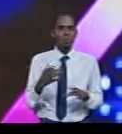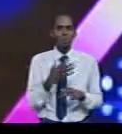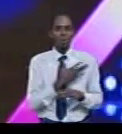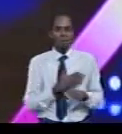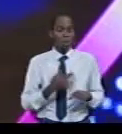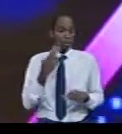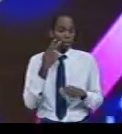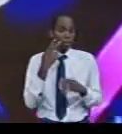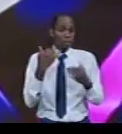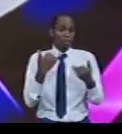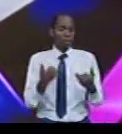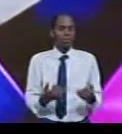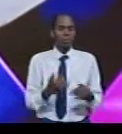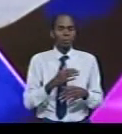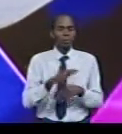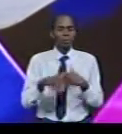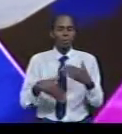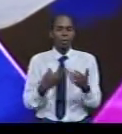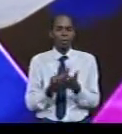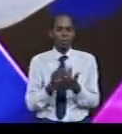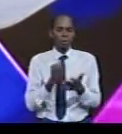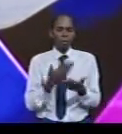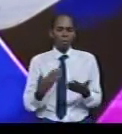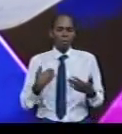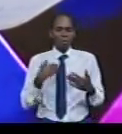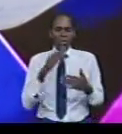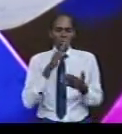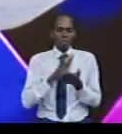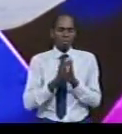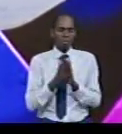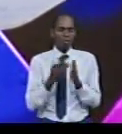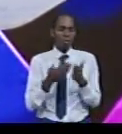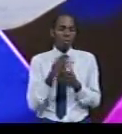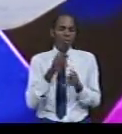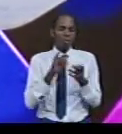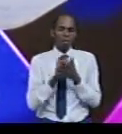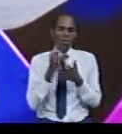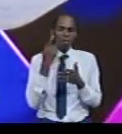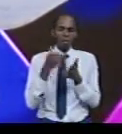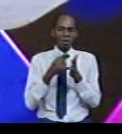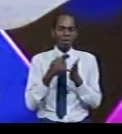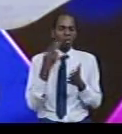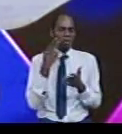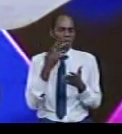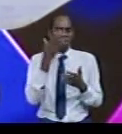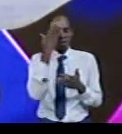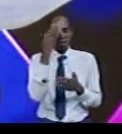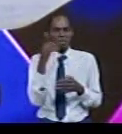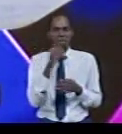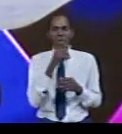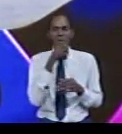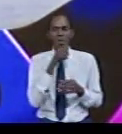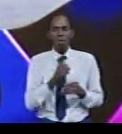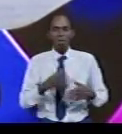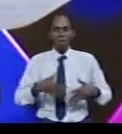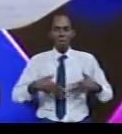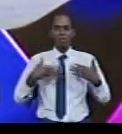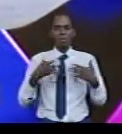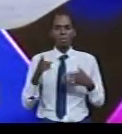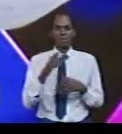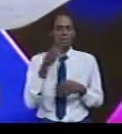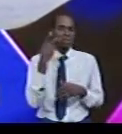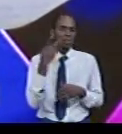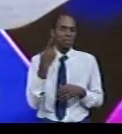all things have become new. And the people that saw him, they knew the old life, they saw the